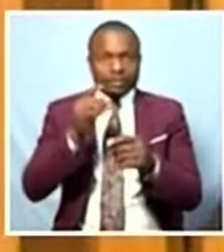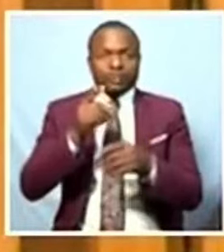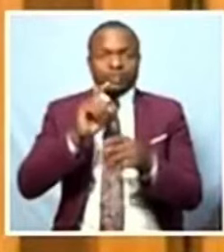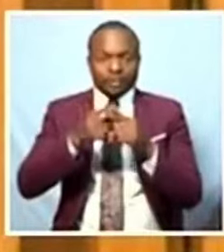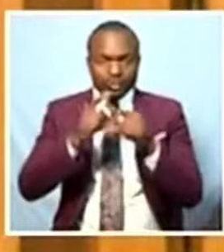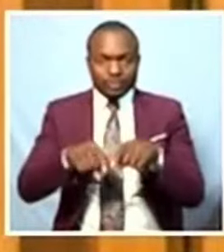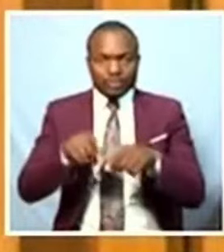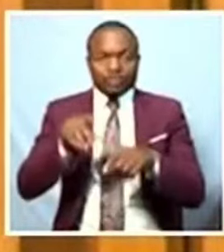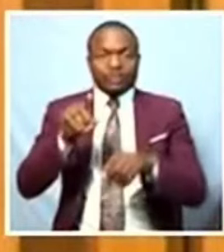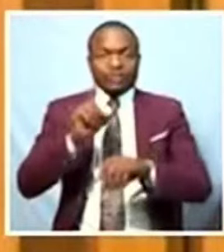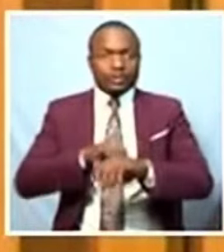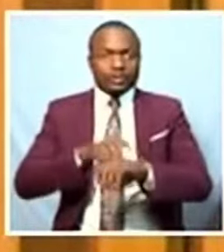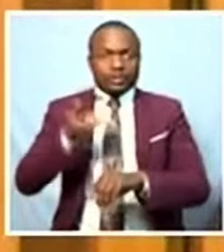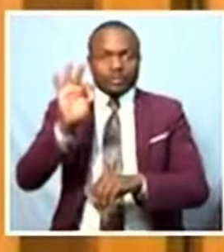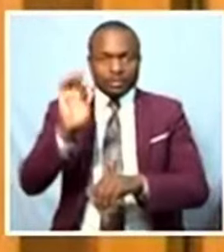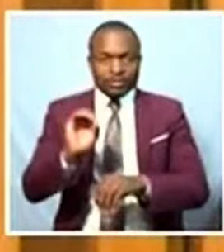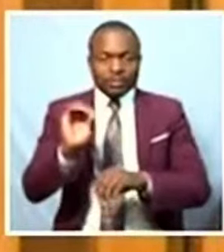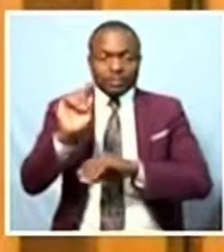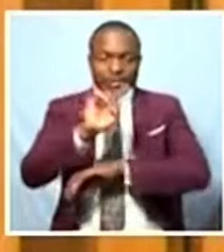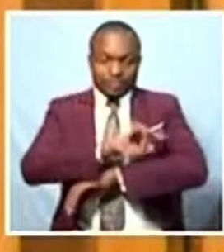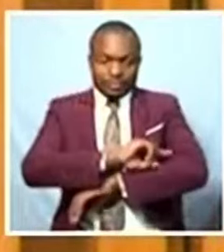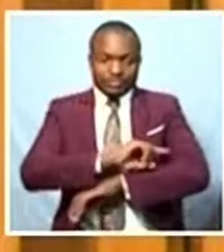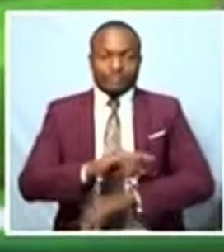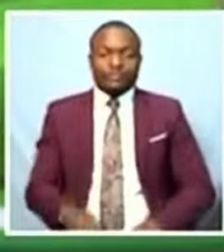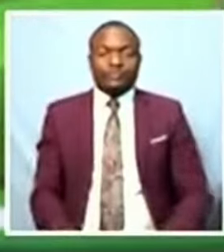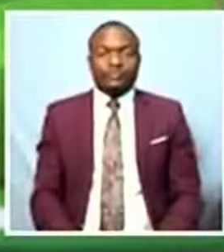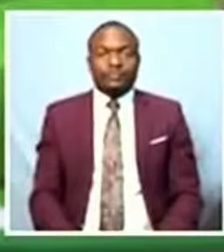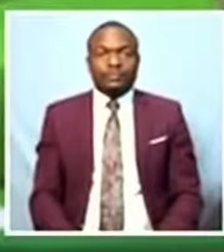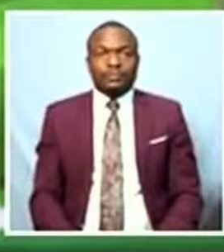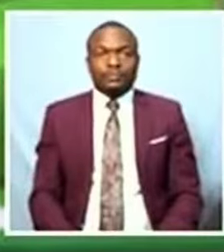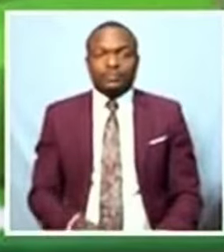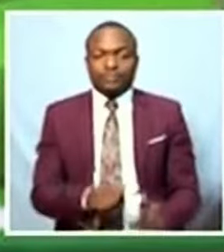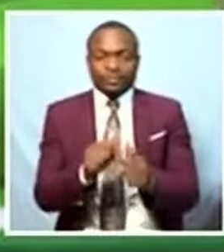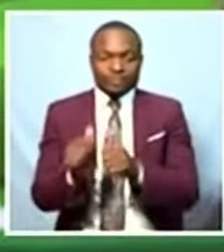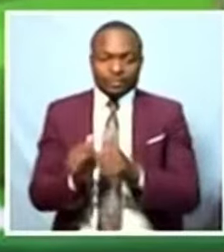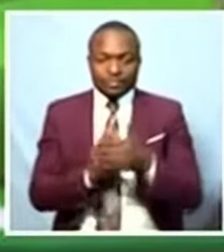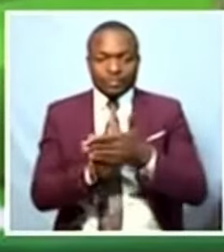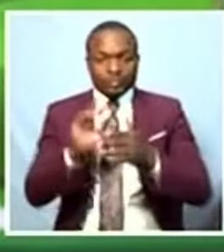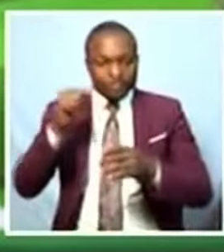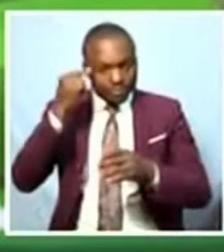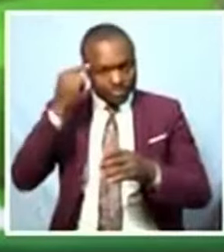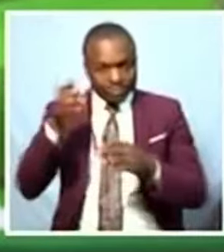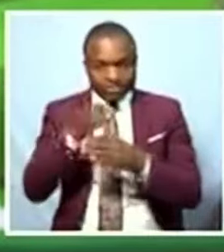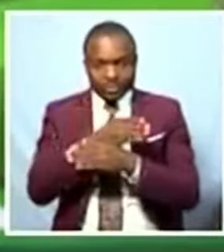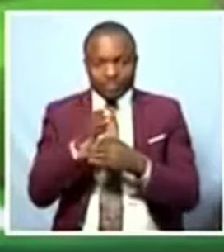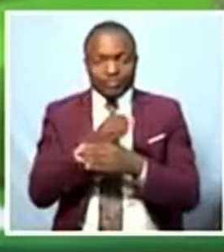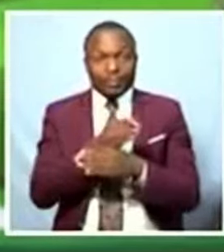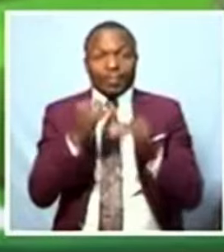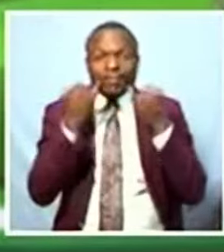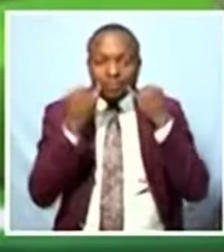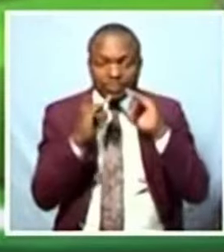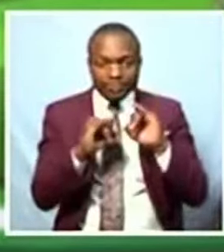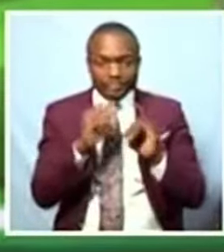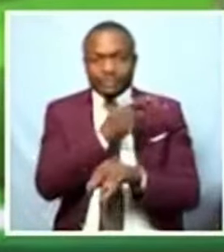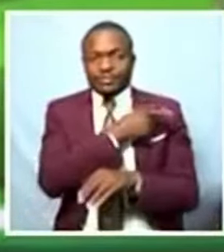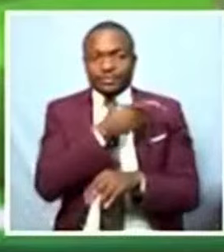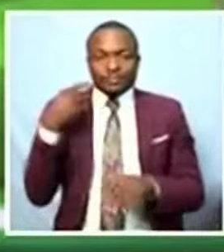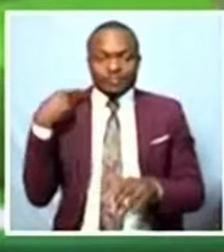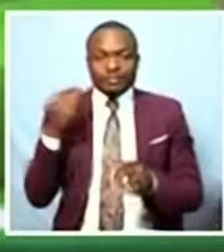within 90 days of the vacancy. The acting leader of government did remind the House that